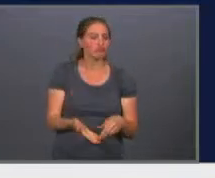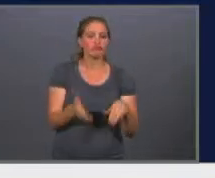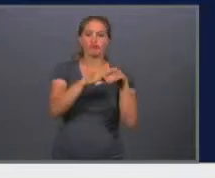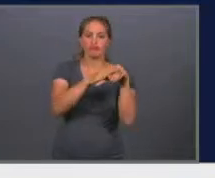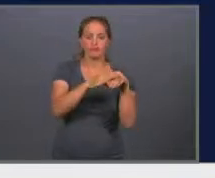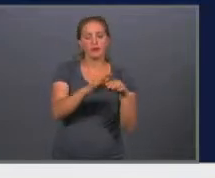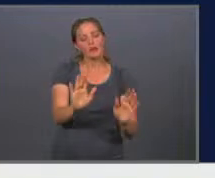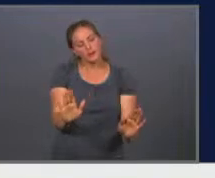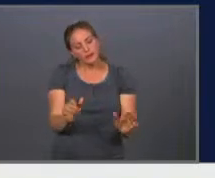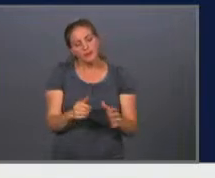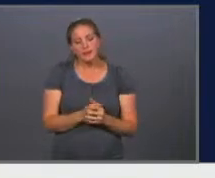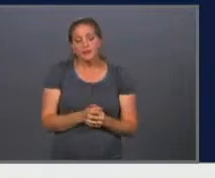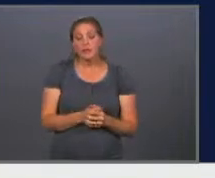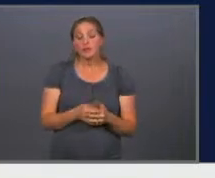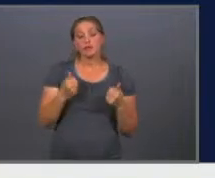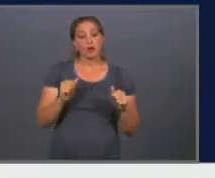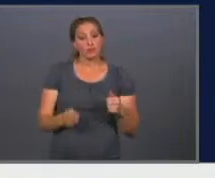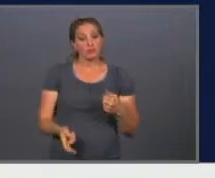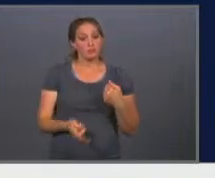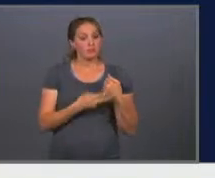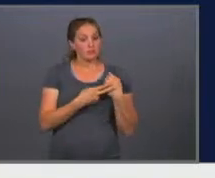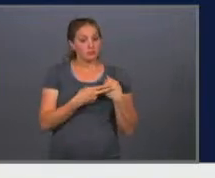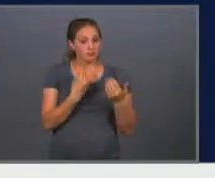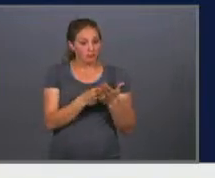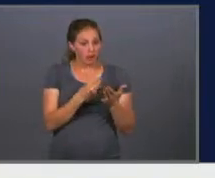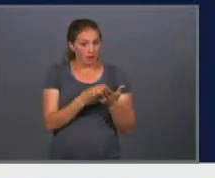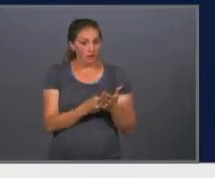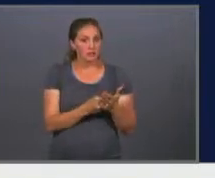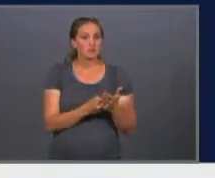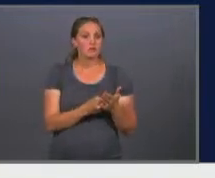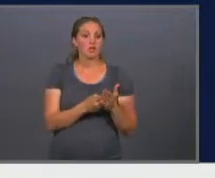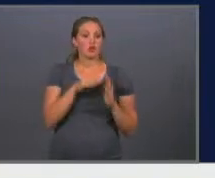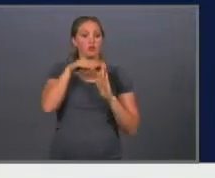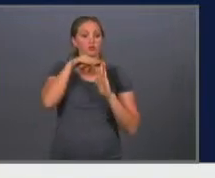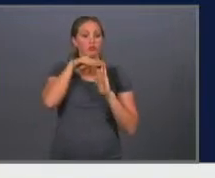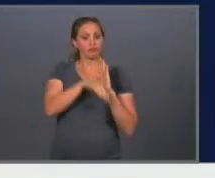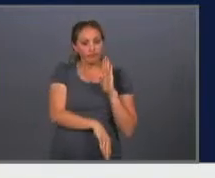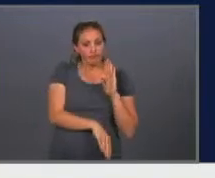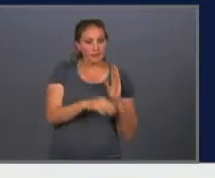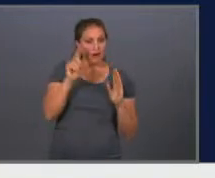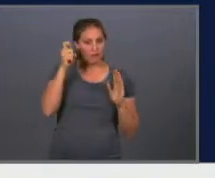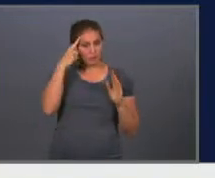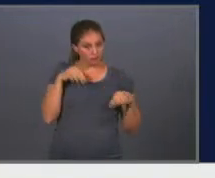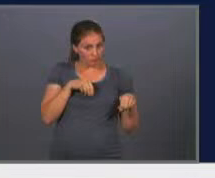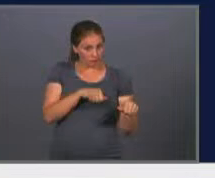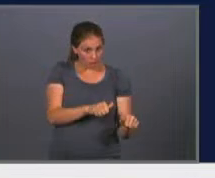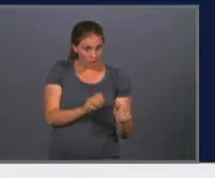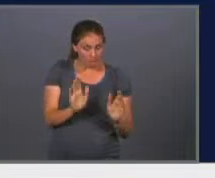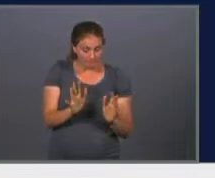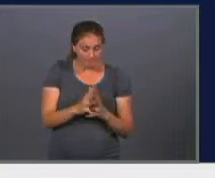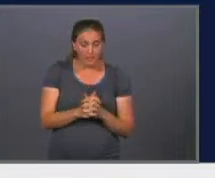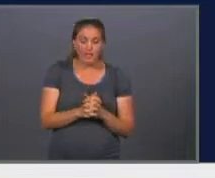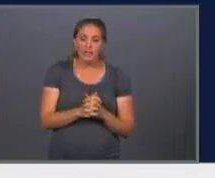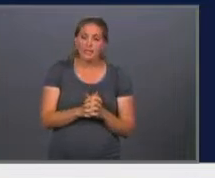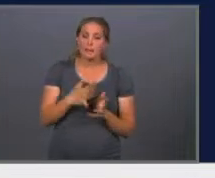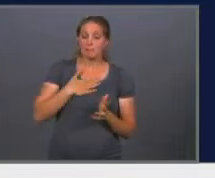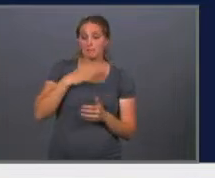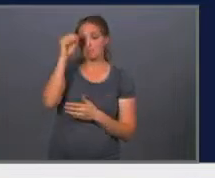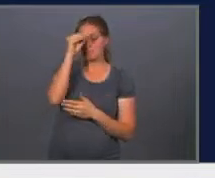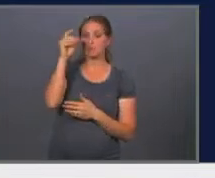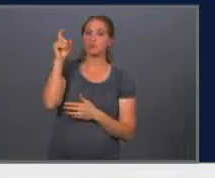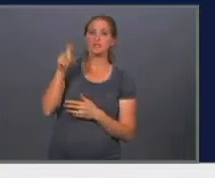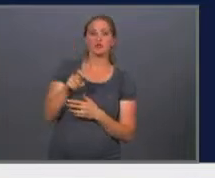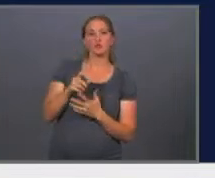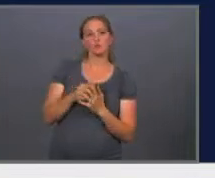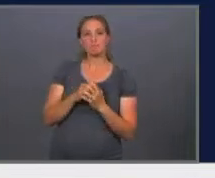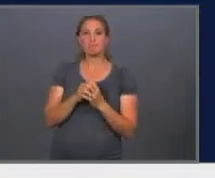save money and reduce government expenditures, I think we need to look at that with